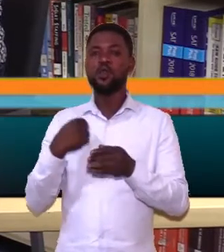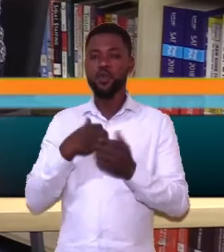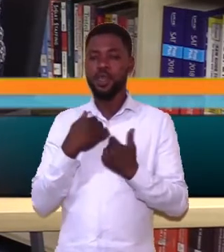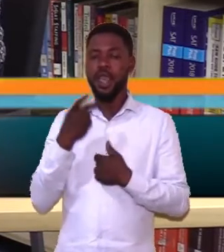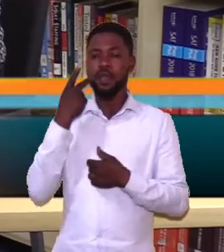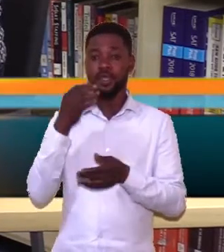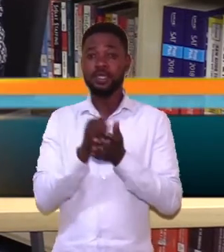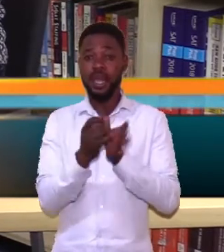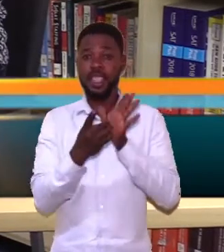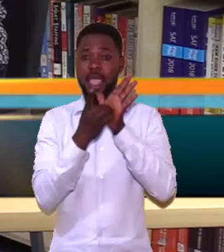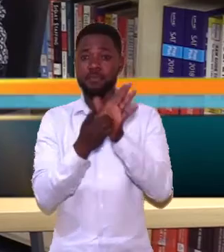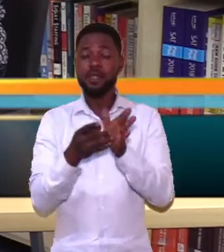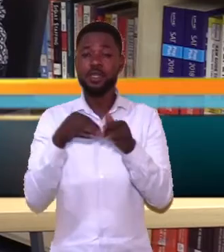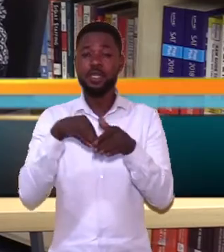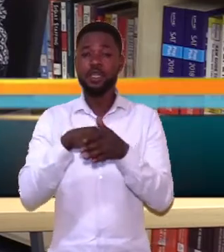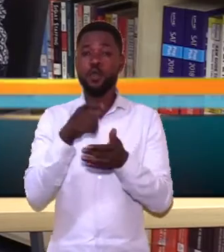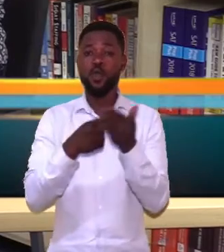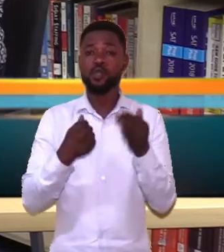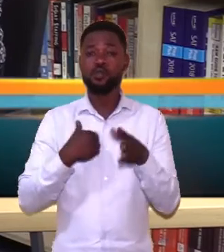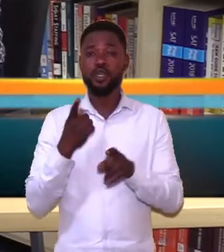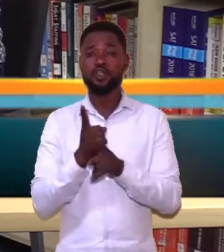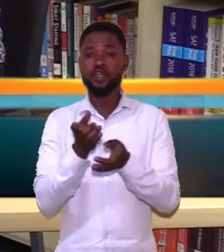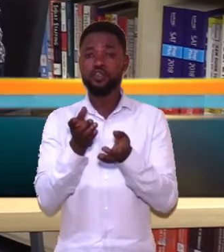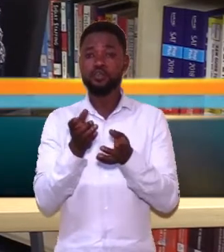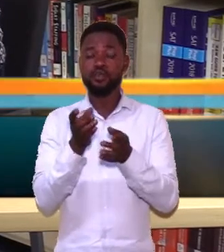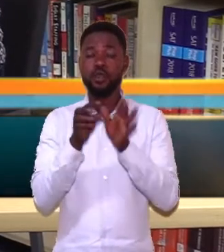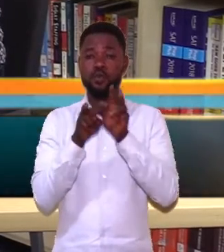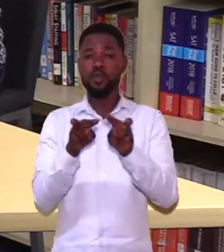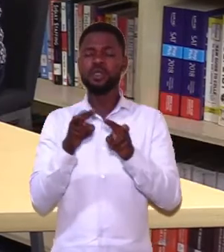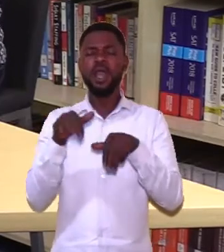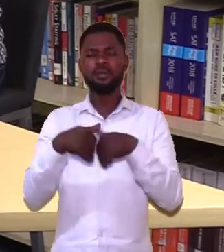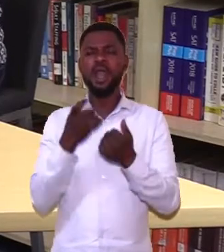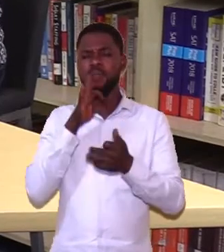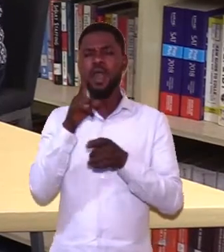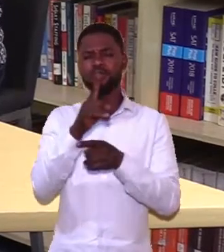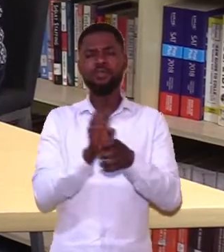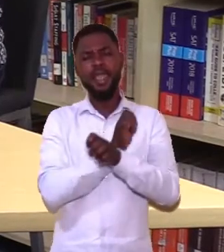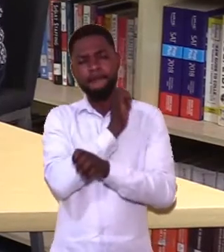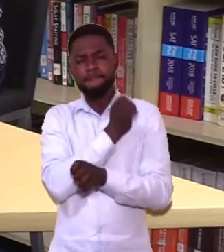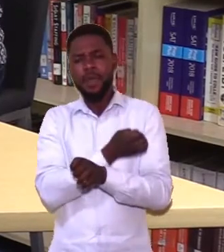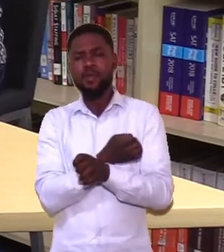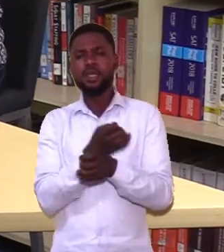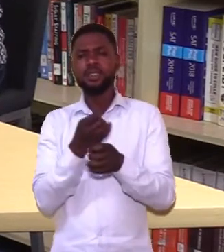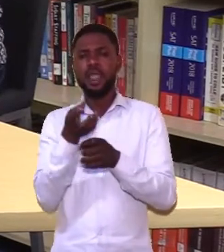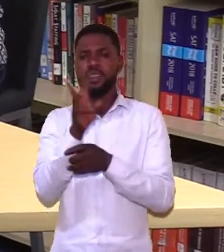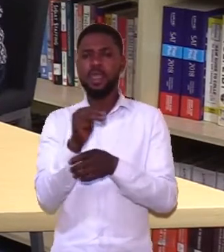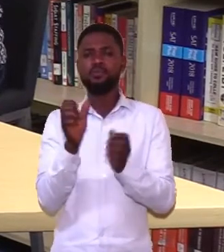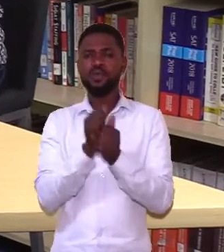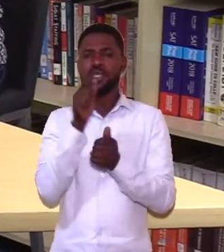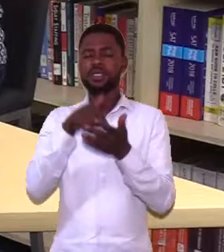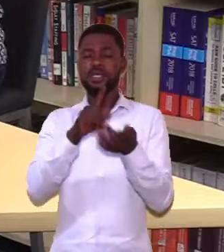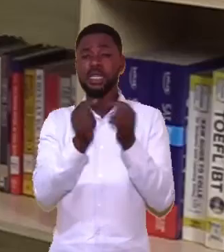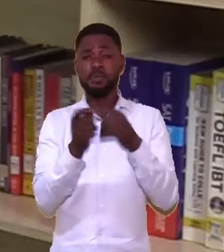seen that demonstrated in Yes. the video we just watched. How are you empowering them to leverage on this transformation